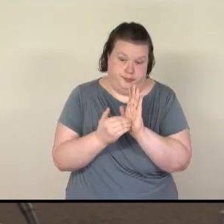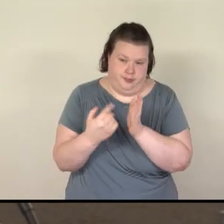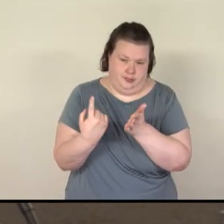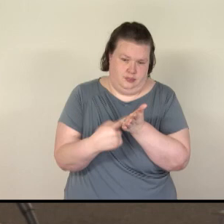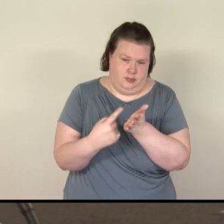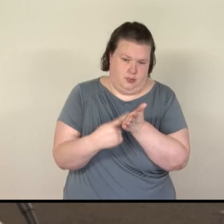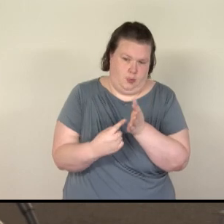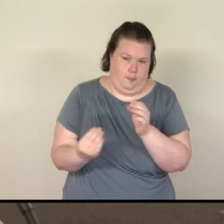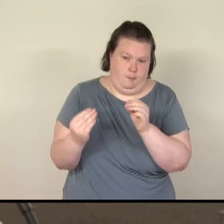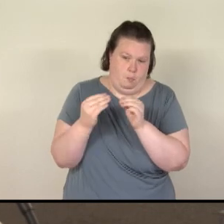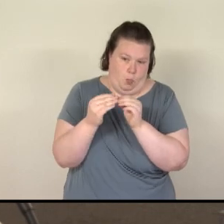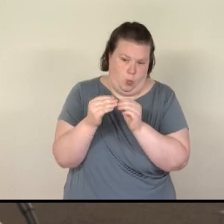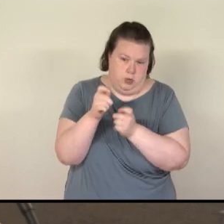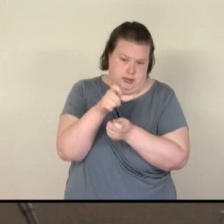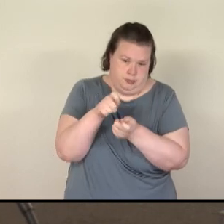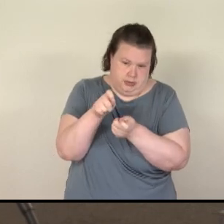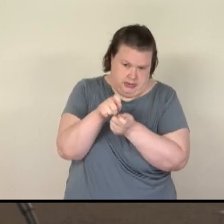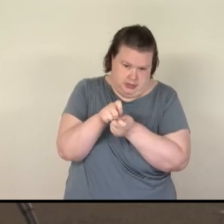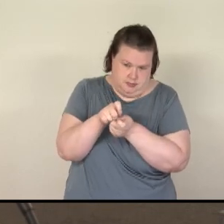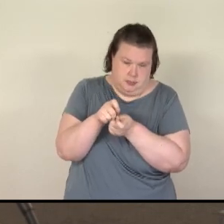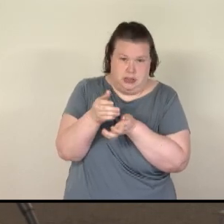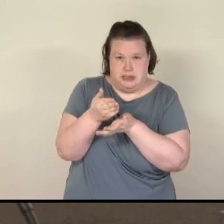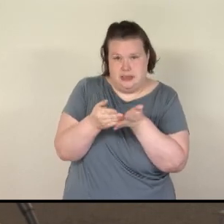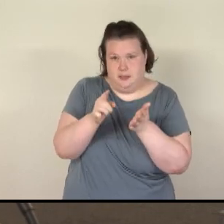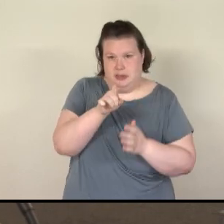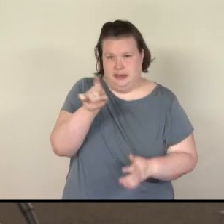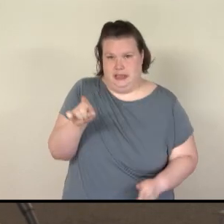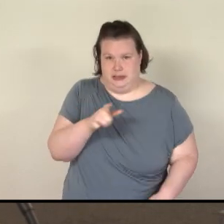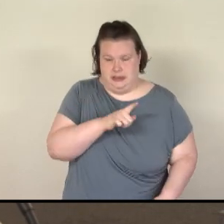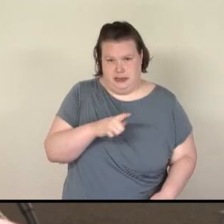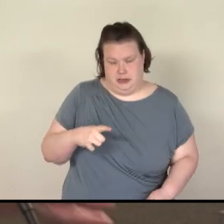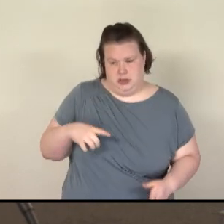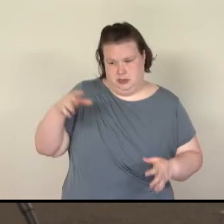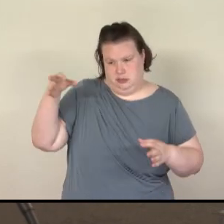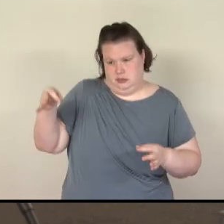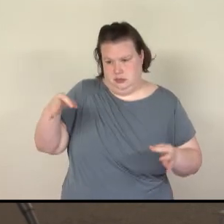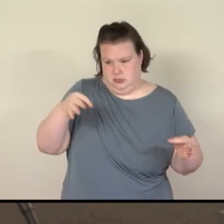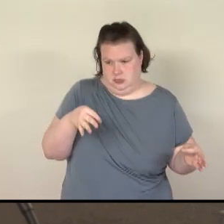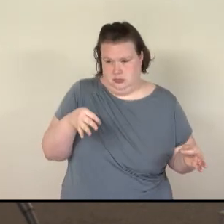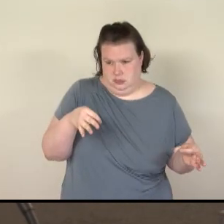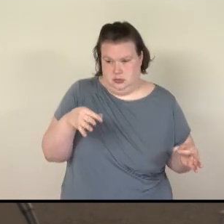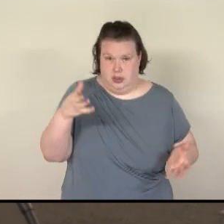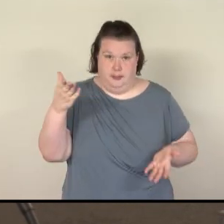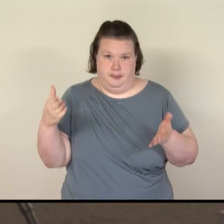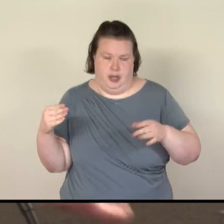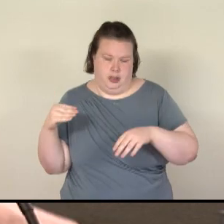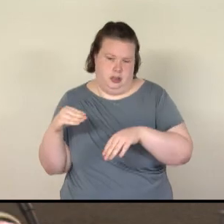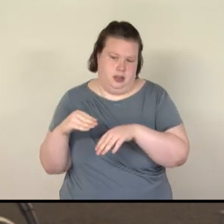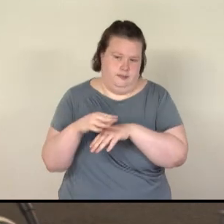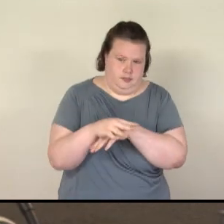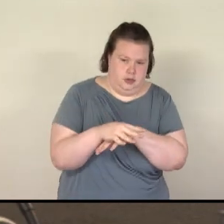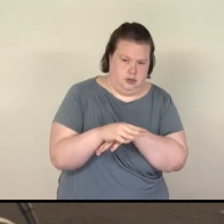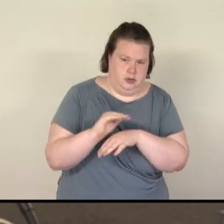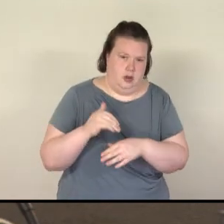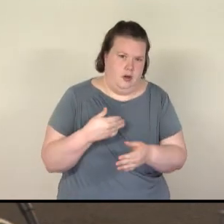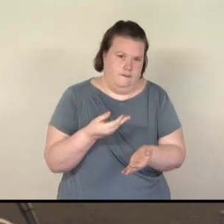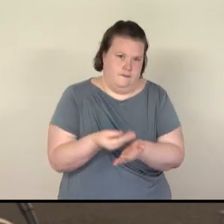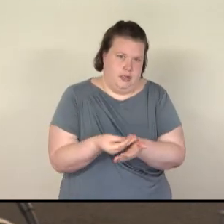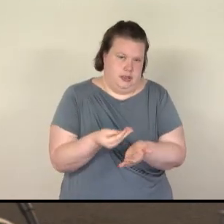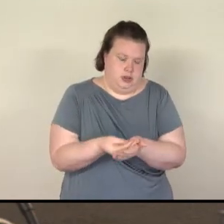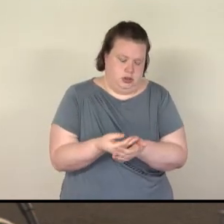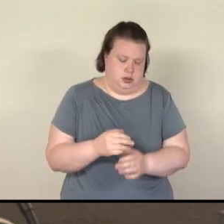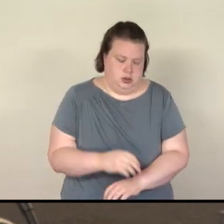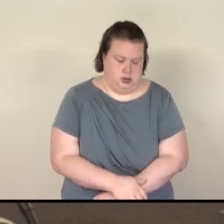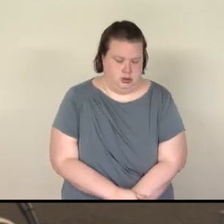more detail on some of the legislation and where that, how that might impact our financial